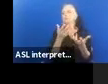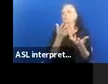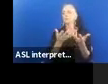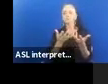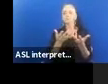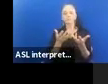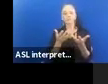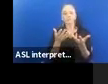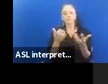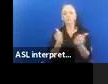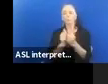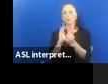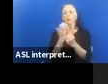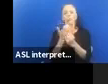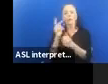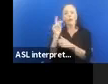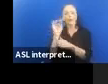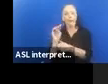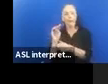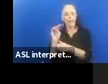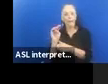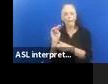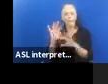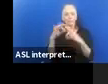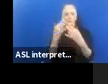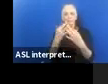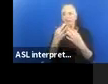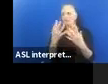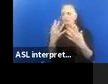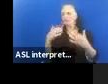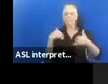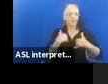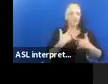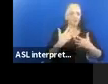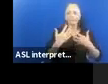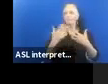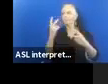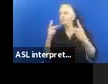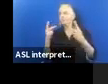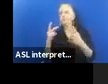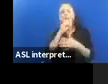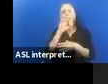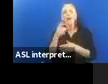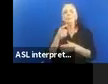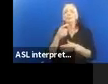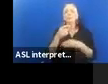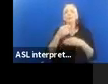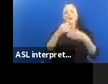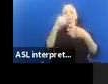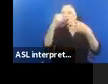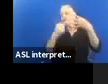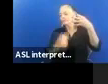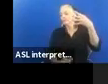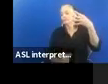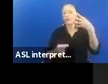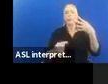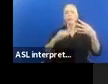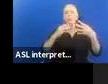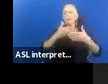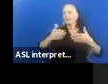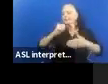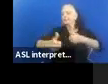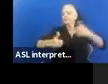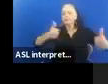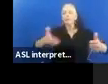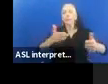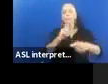the kin around us. It's not simply a catalog of things that exist in a place, but more importantly,